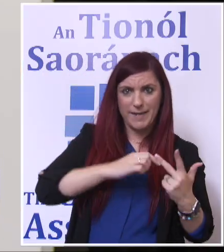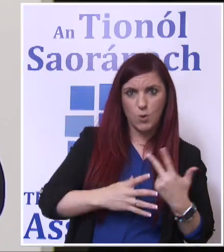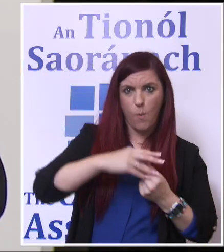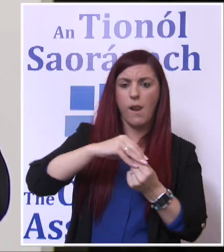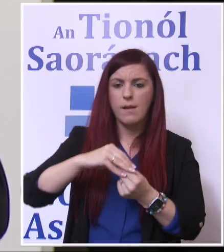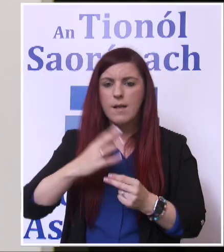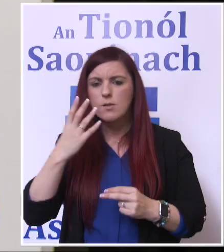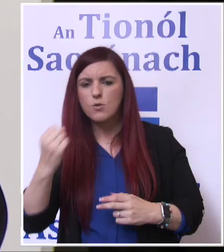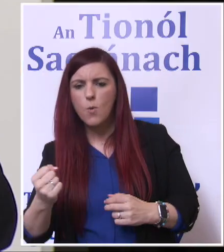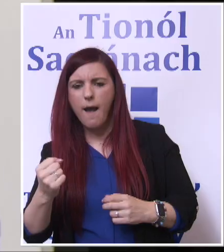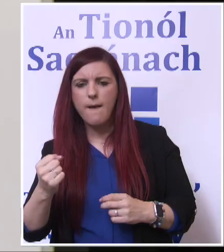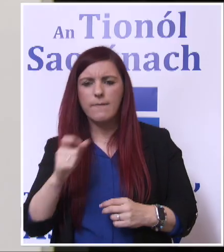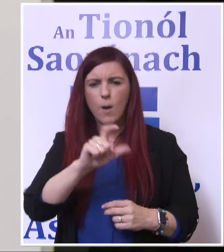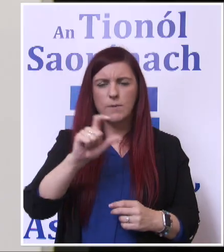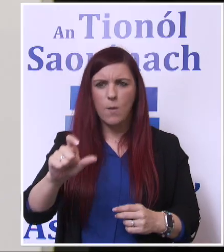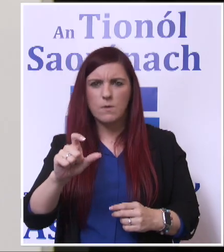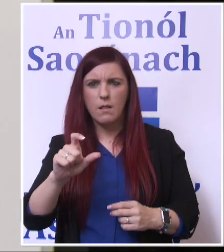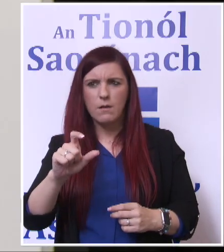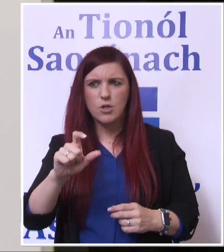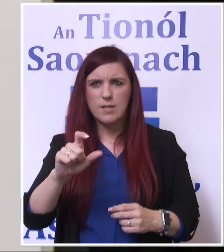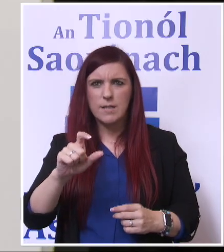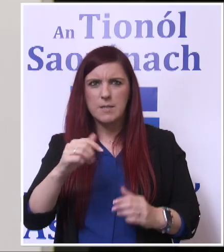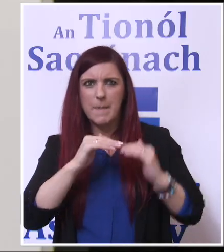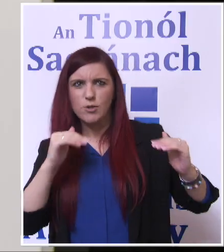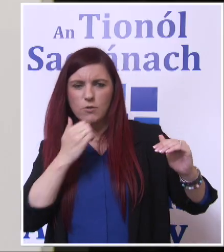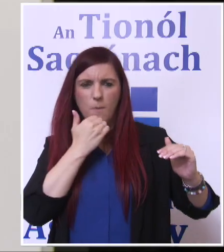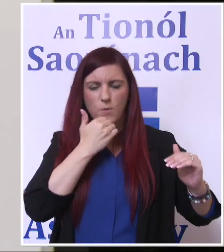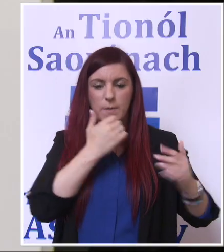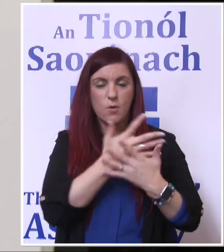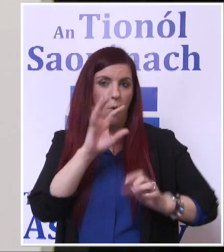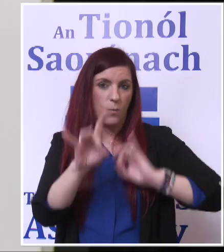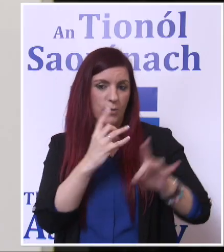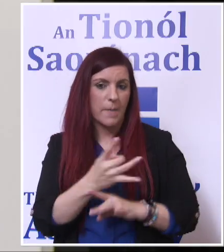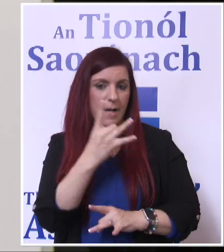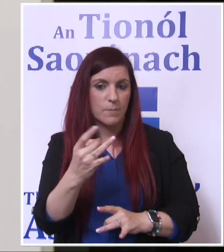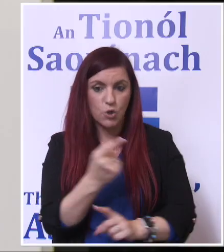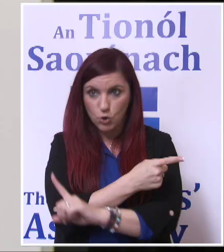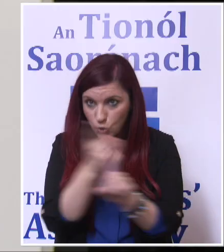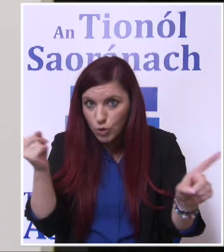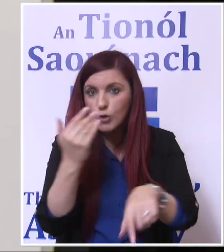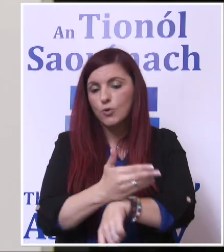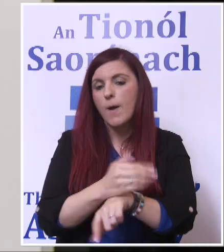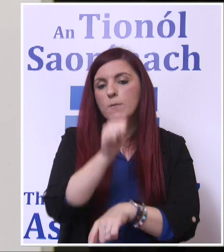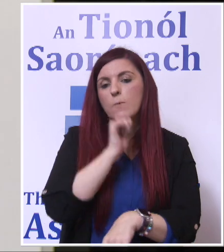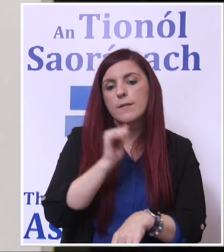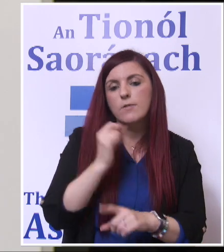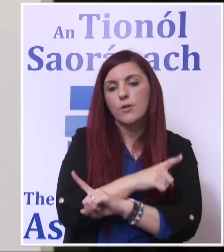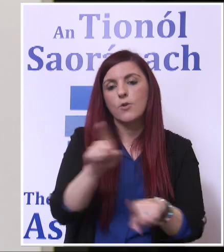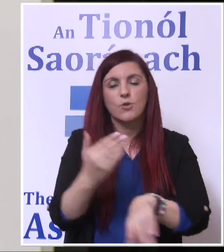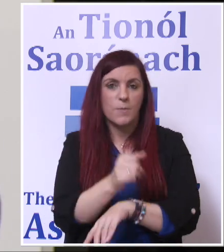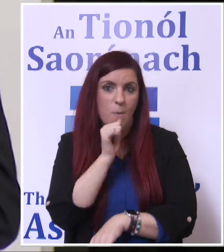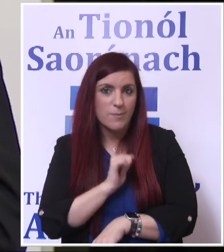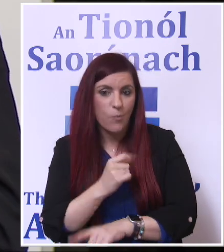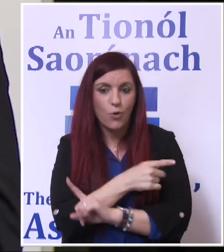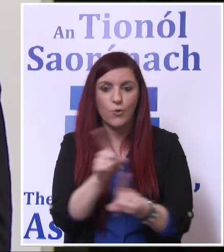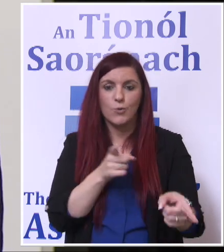number of councillors? It's all questions to be asked. But it's up to you to ask them and up to you to answer them. What you're